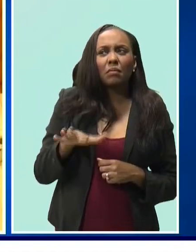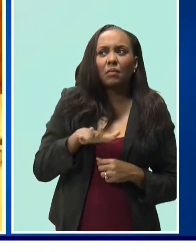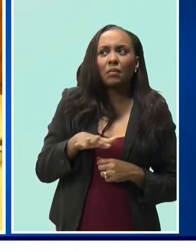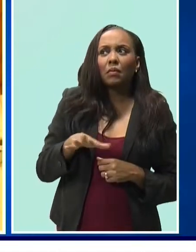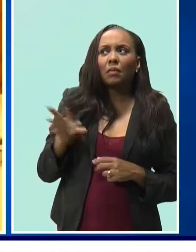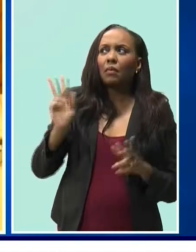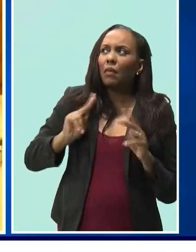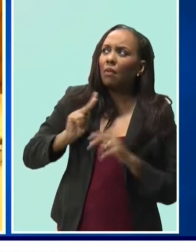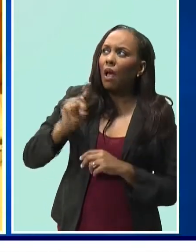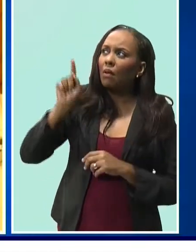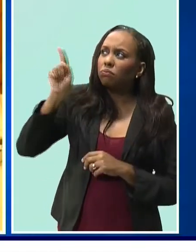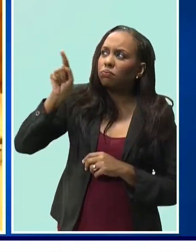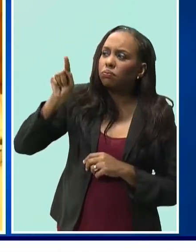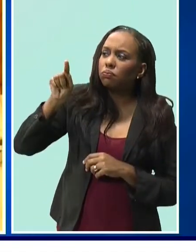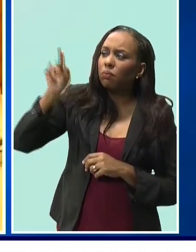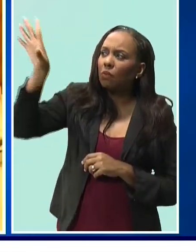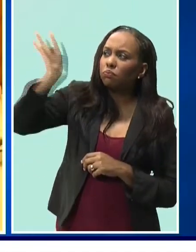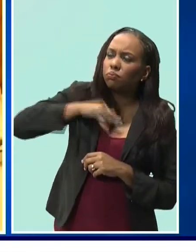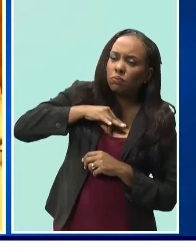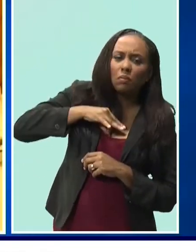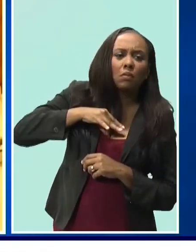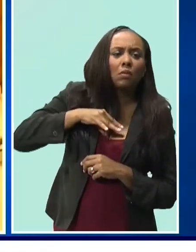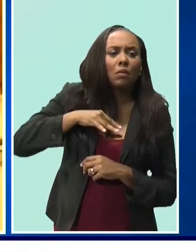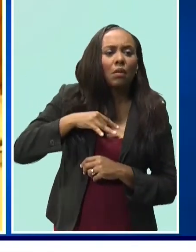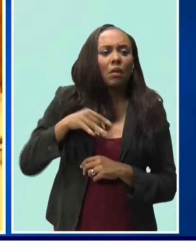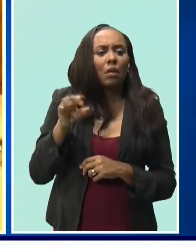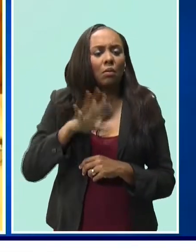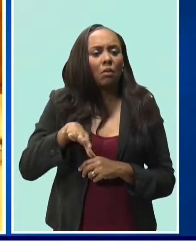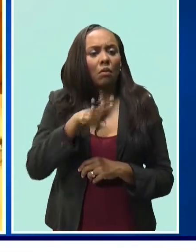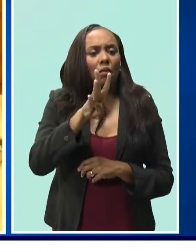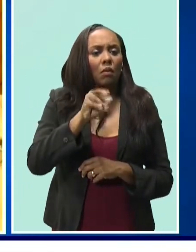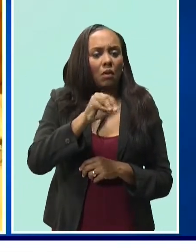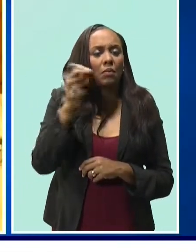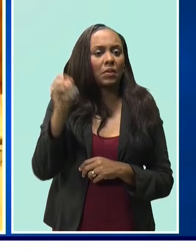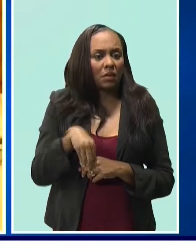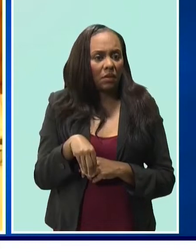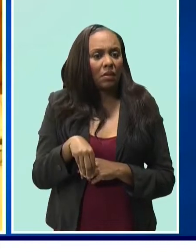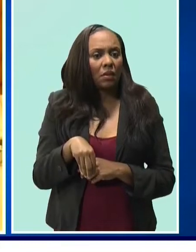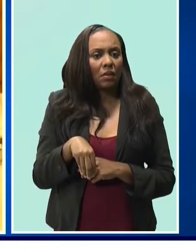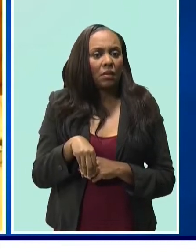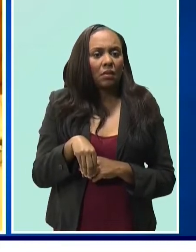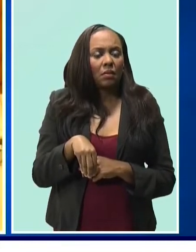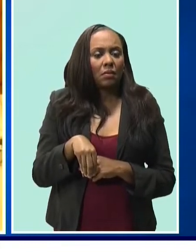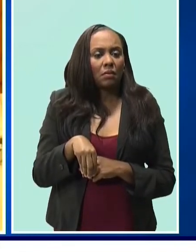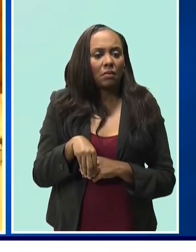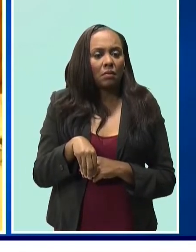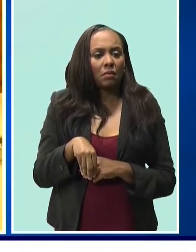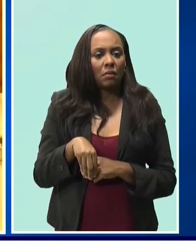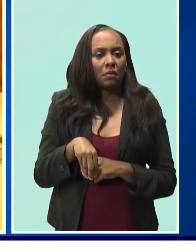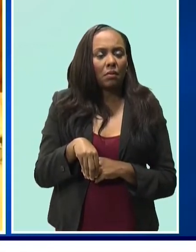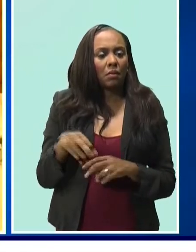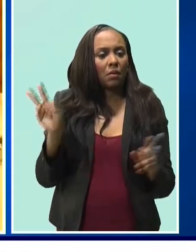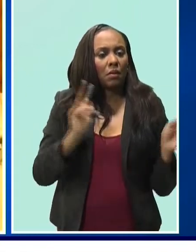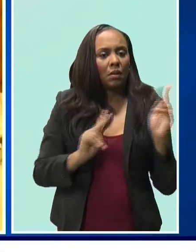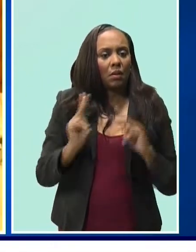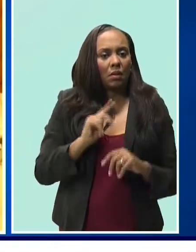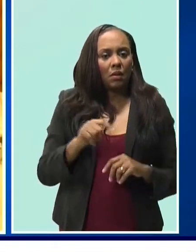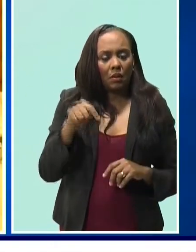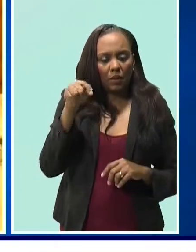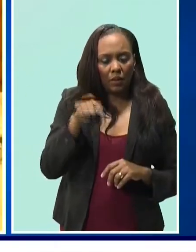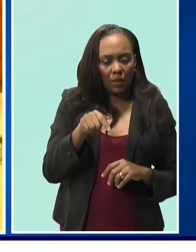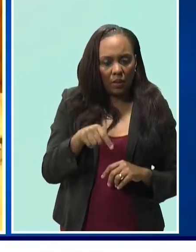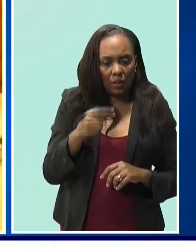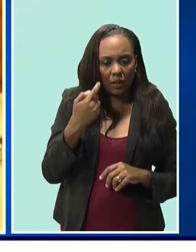imported cases, and let's say about 40% of the cases will be local persons that were